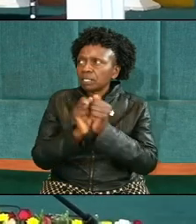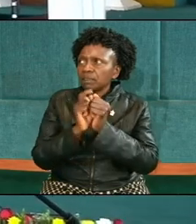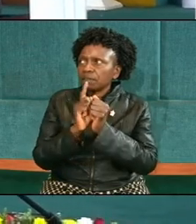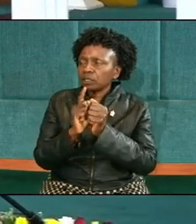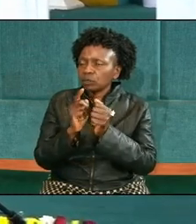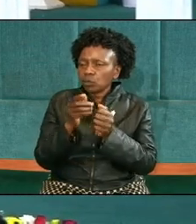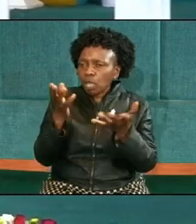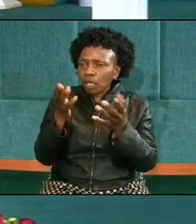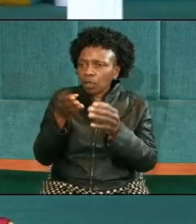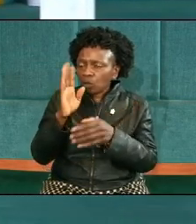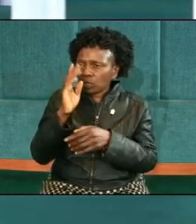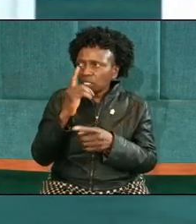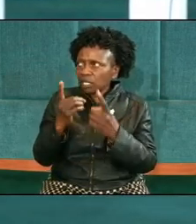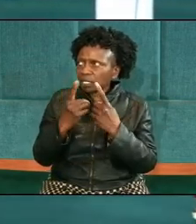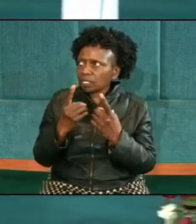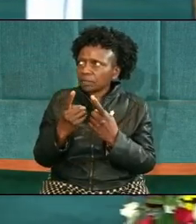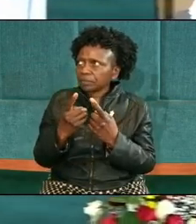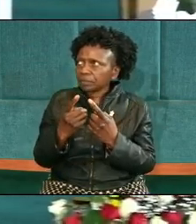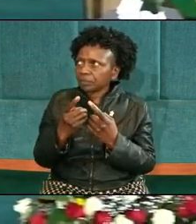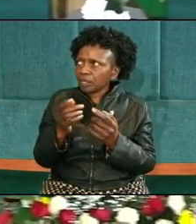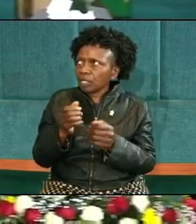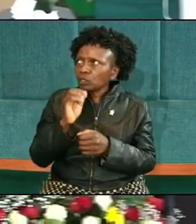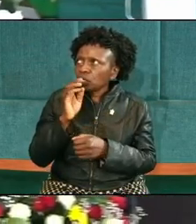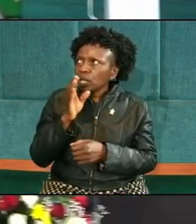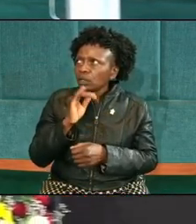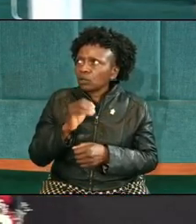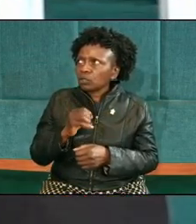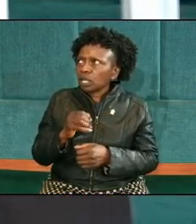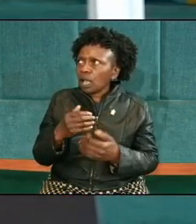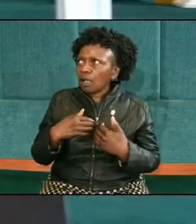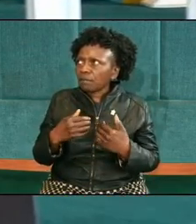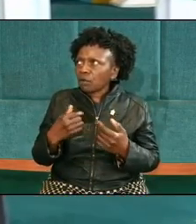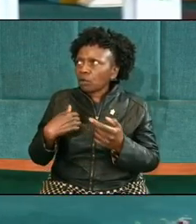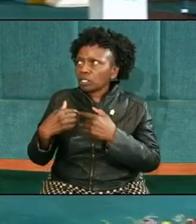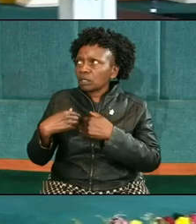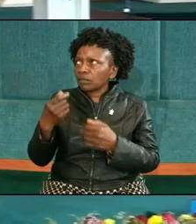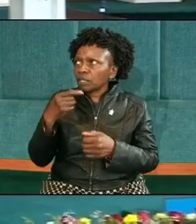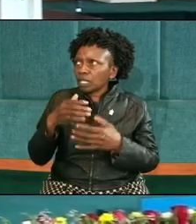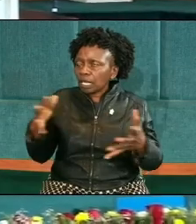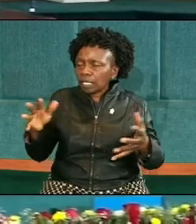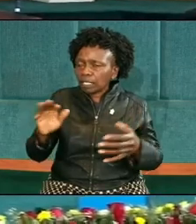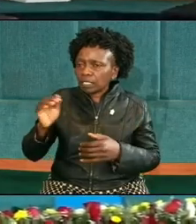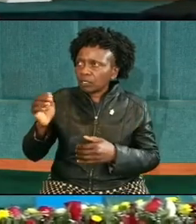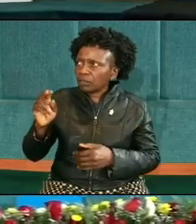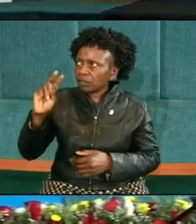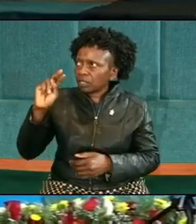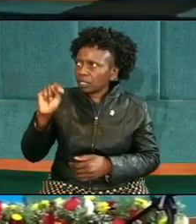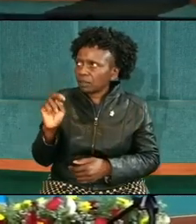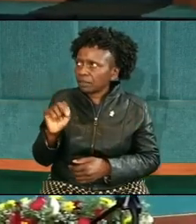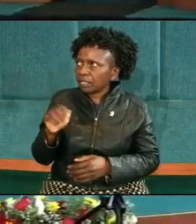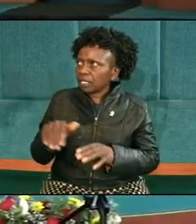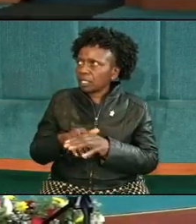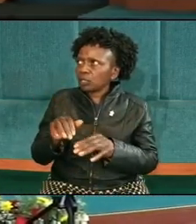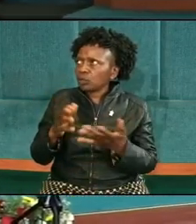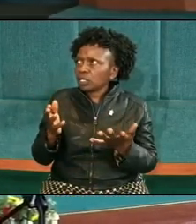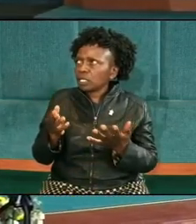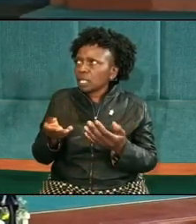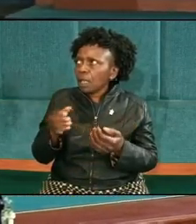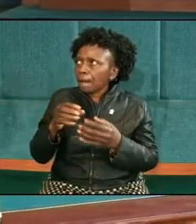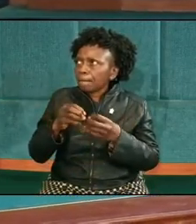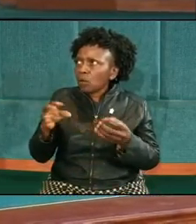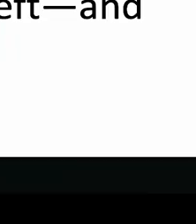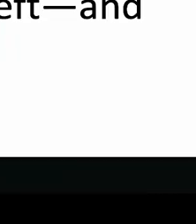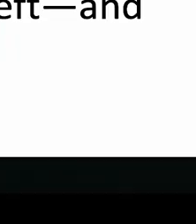God says, "And should I not have concern for the great city of Nineveh?" Help me read. "In which there are